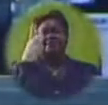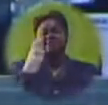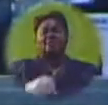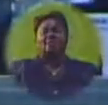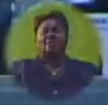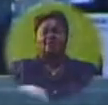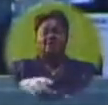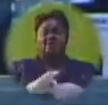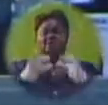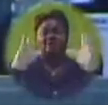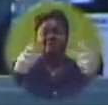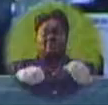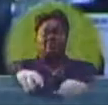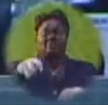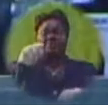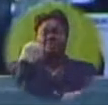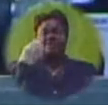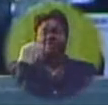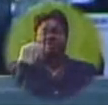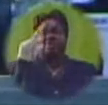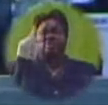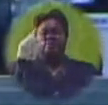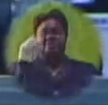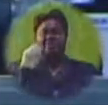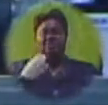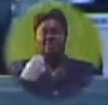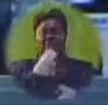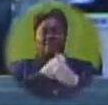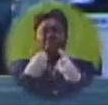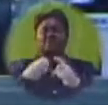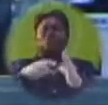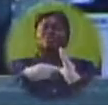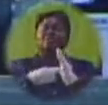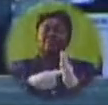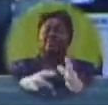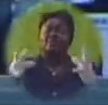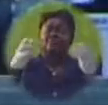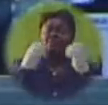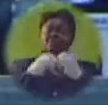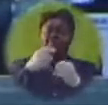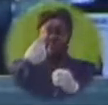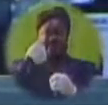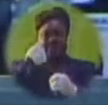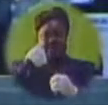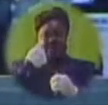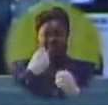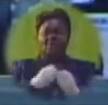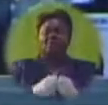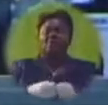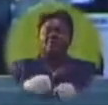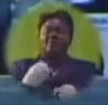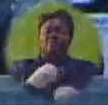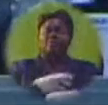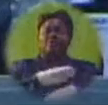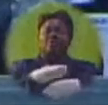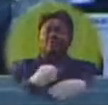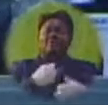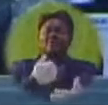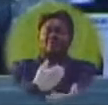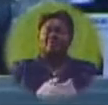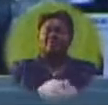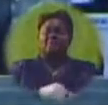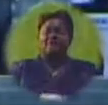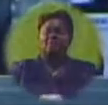from the Ministry of Agriculture, Lands, Housing and the Environment indicates that a meeting was recently held with a number of stakeholders in the